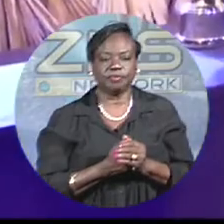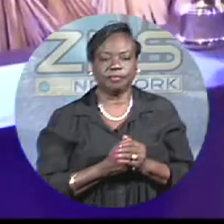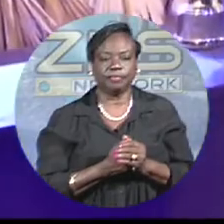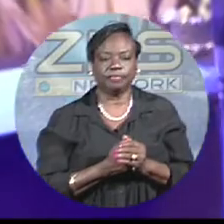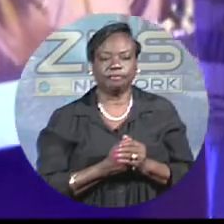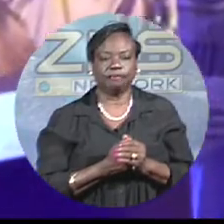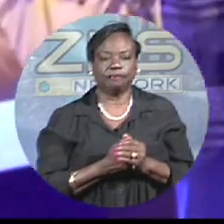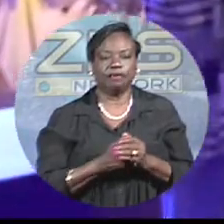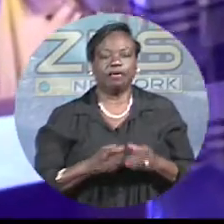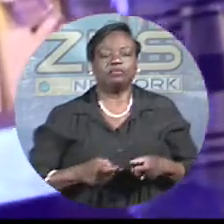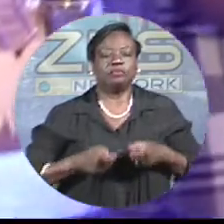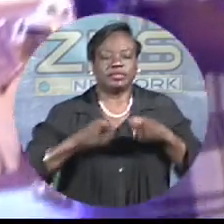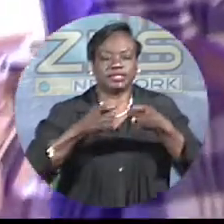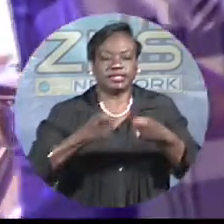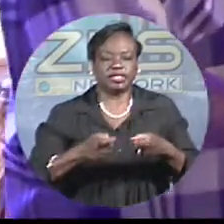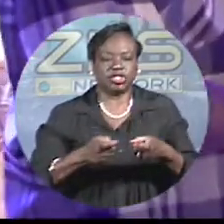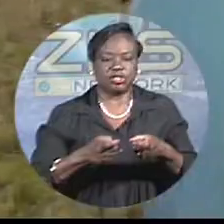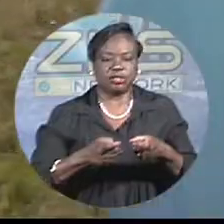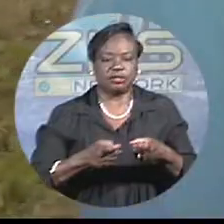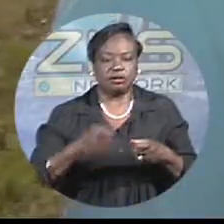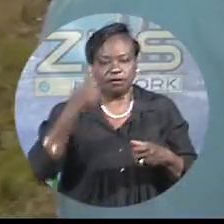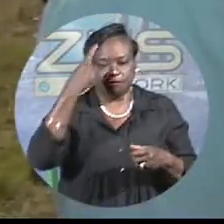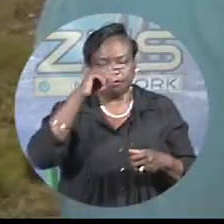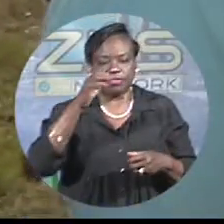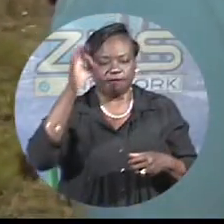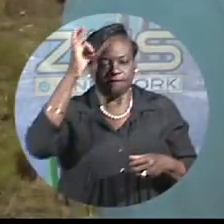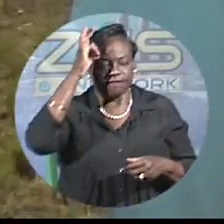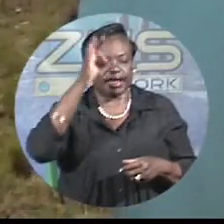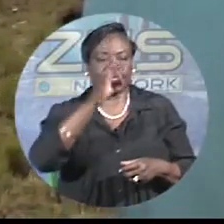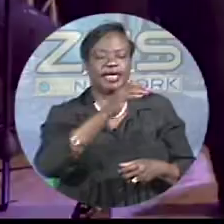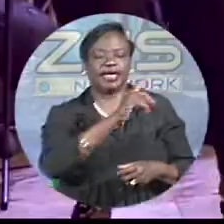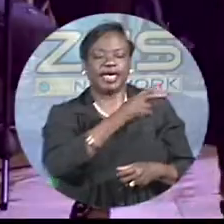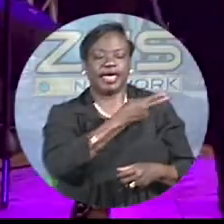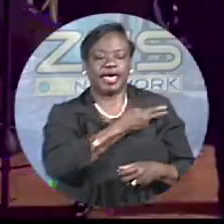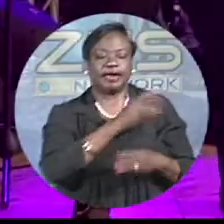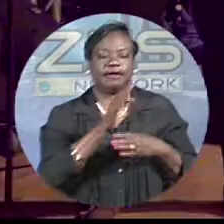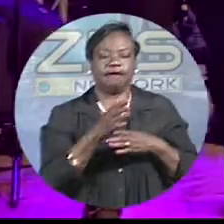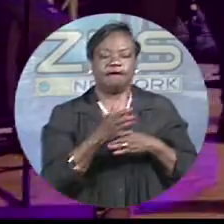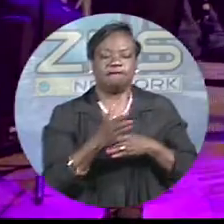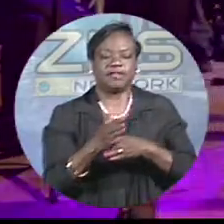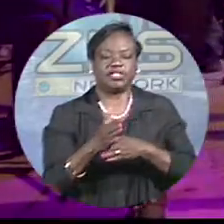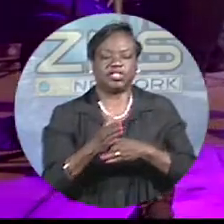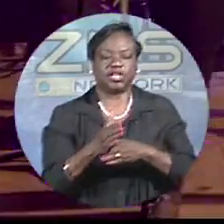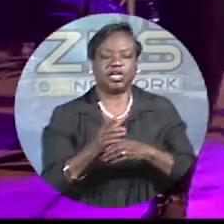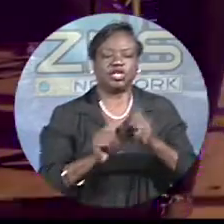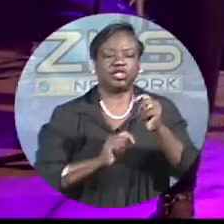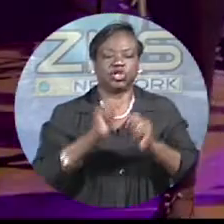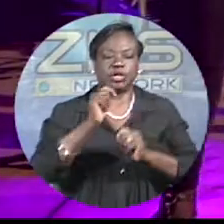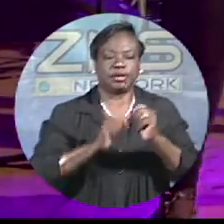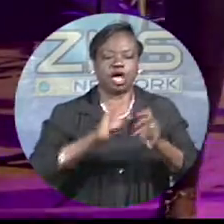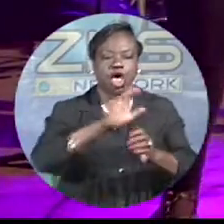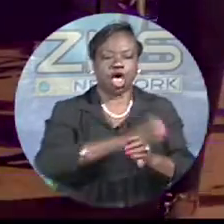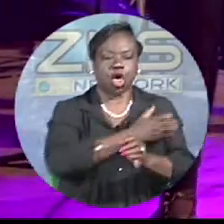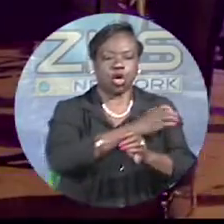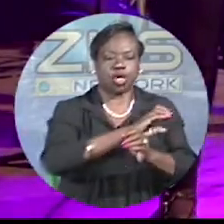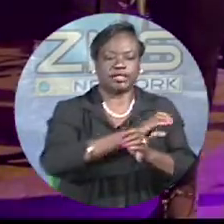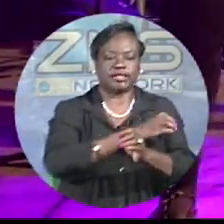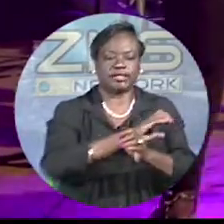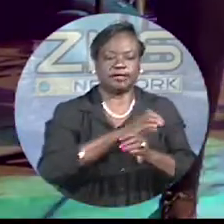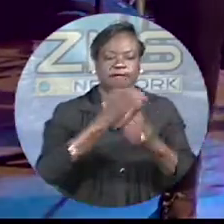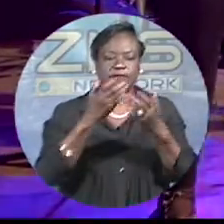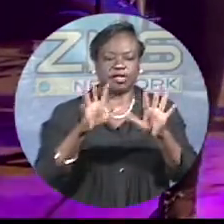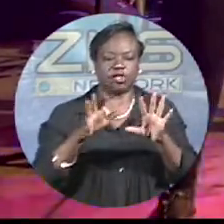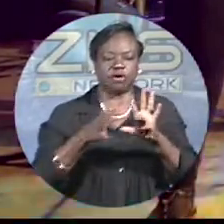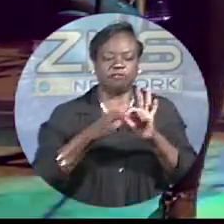presentation for the Frank Hanna Red Bay's Fishing Tournament and a Bohemian concert closing out the final night. So exactly how